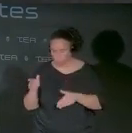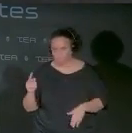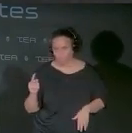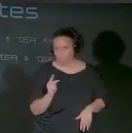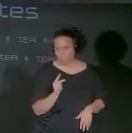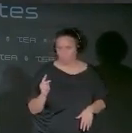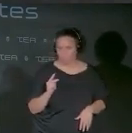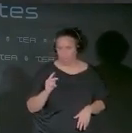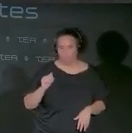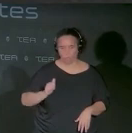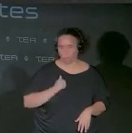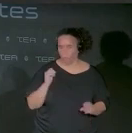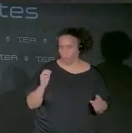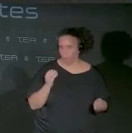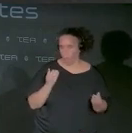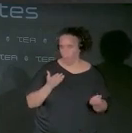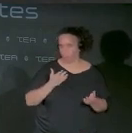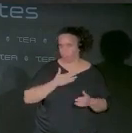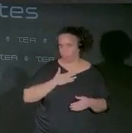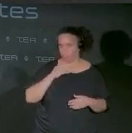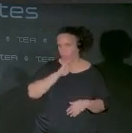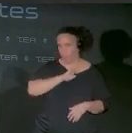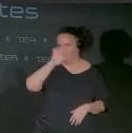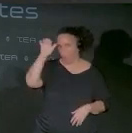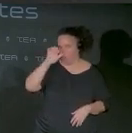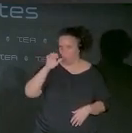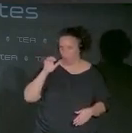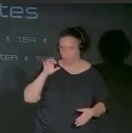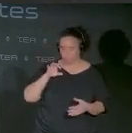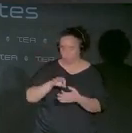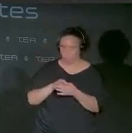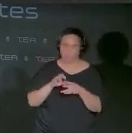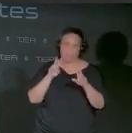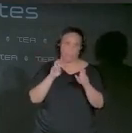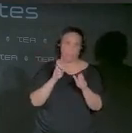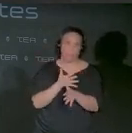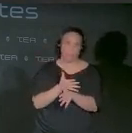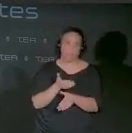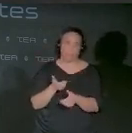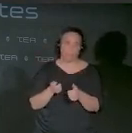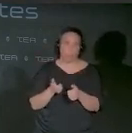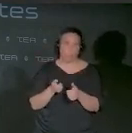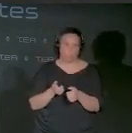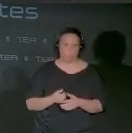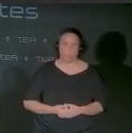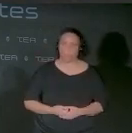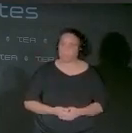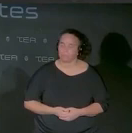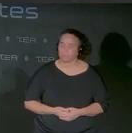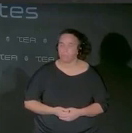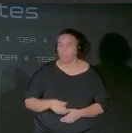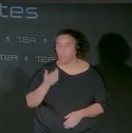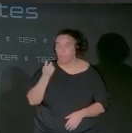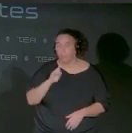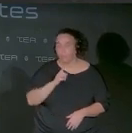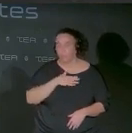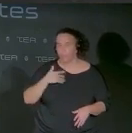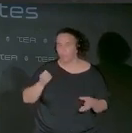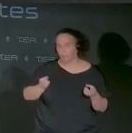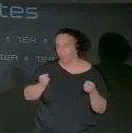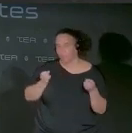from a video game sector space. One thing I would like to mention, it's a very boring topic. It's called ICT